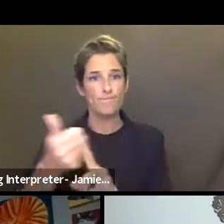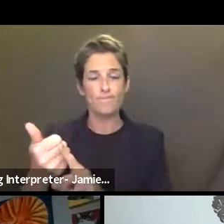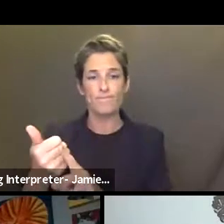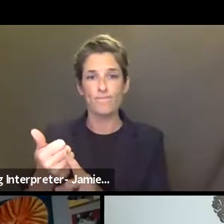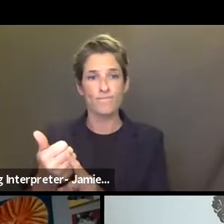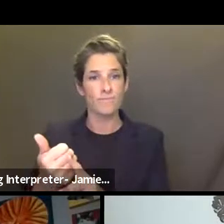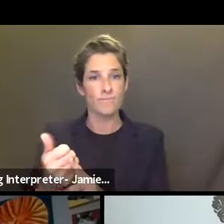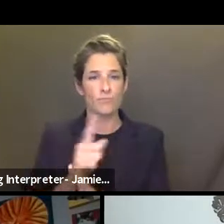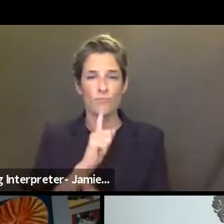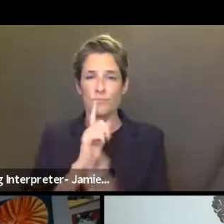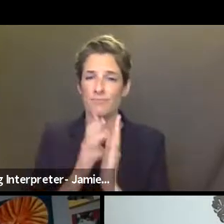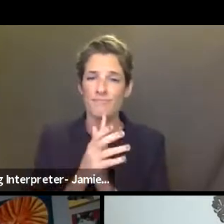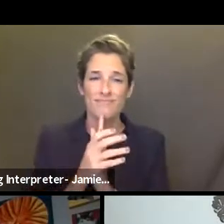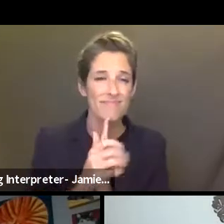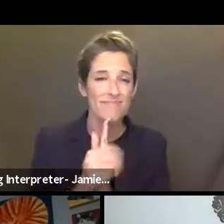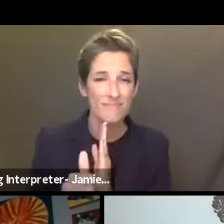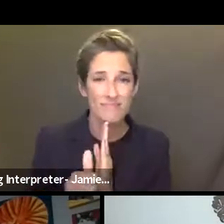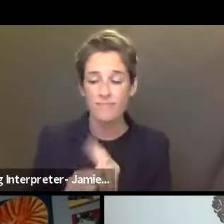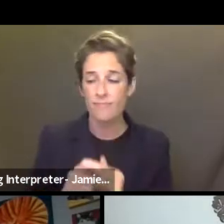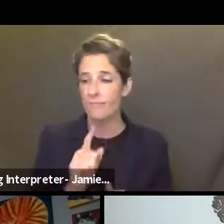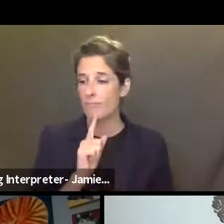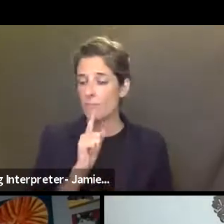much more talented,